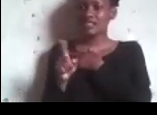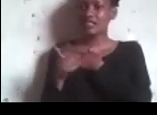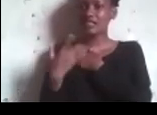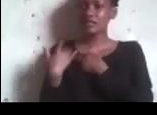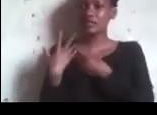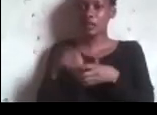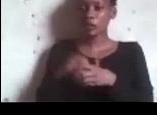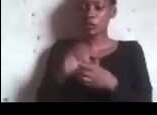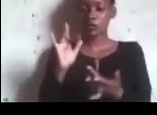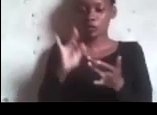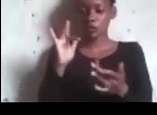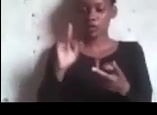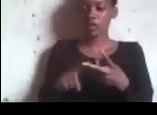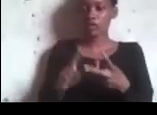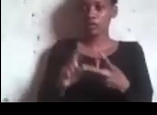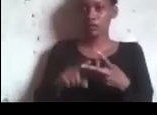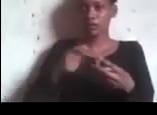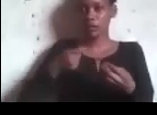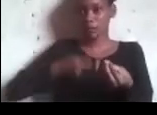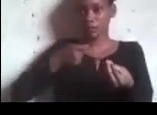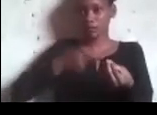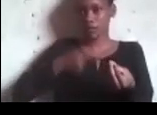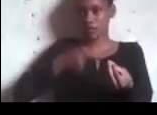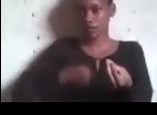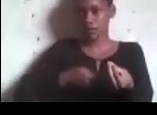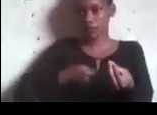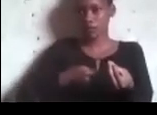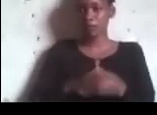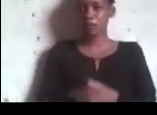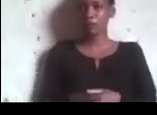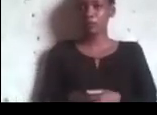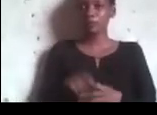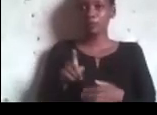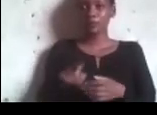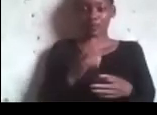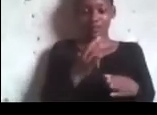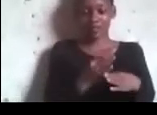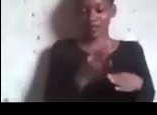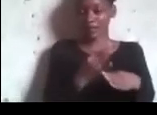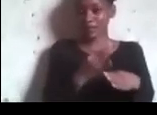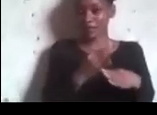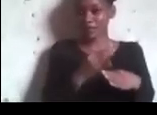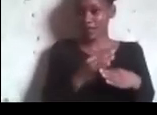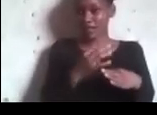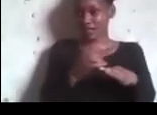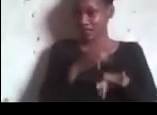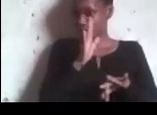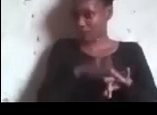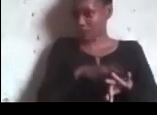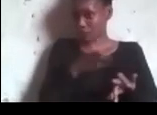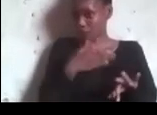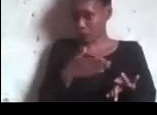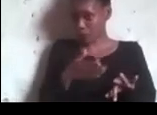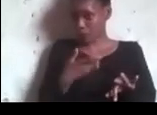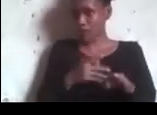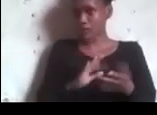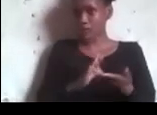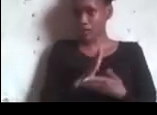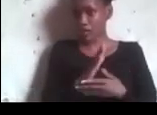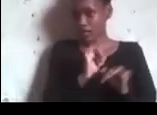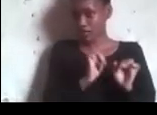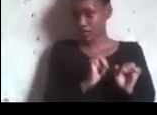maintenance. So unmarried fathers' parental responsibilities and rights, they don't include